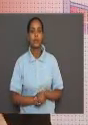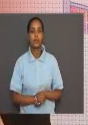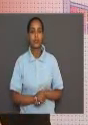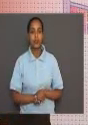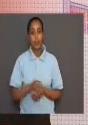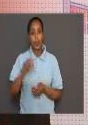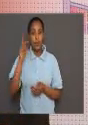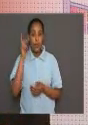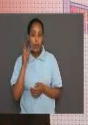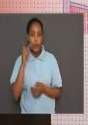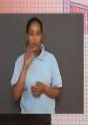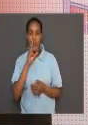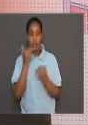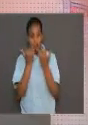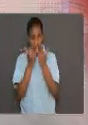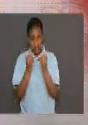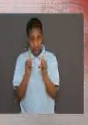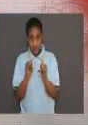our DNA.